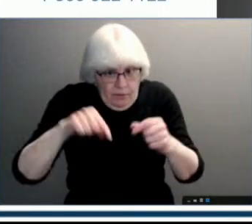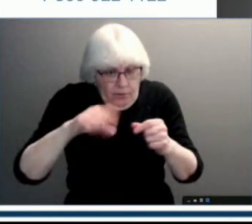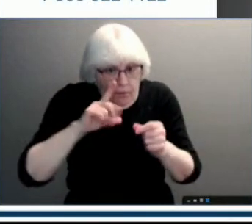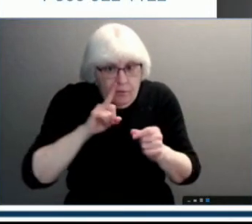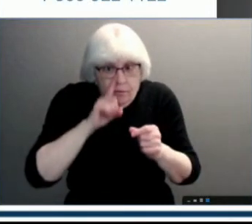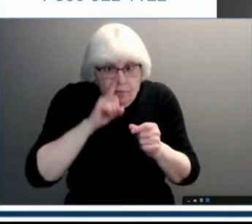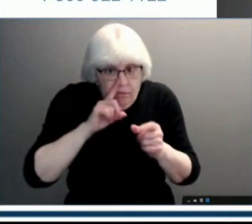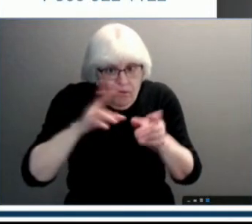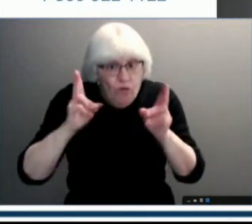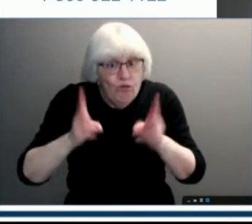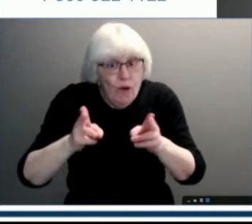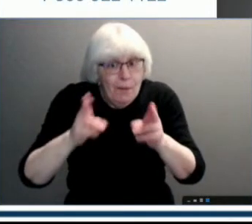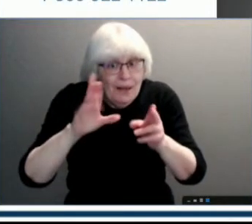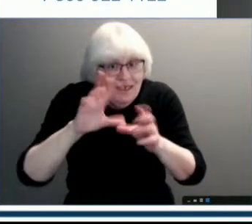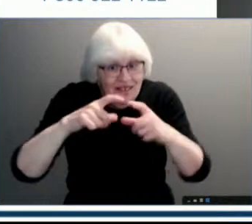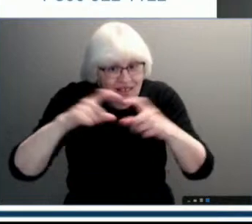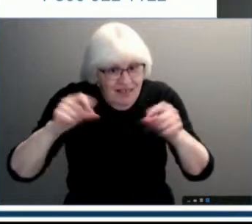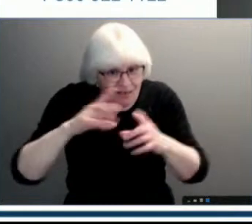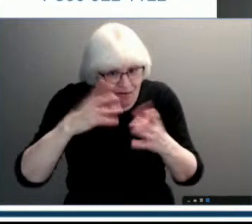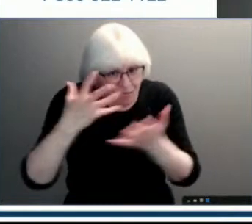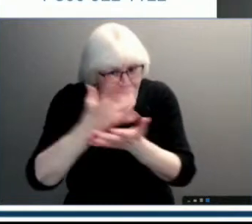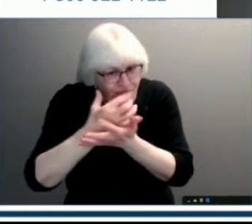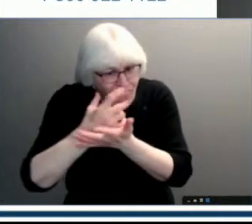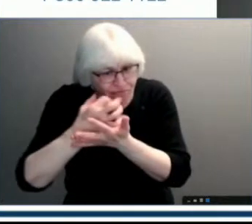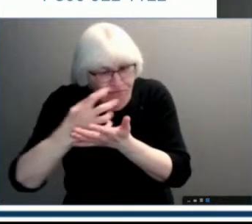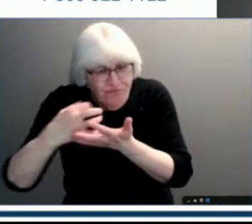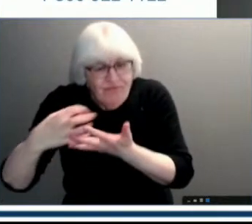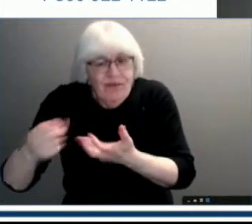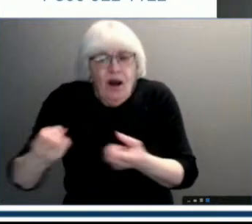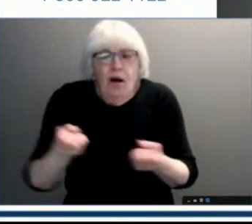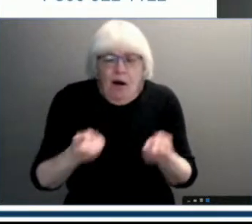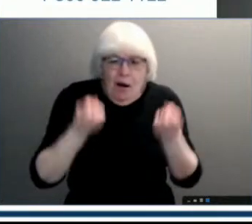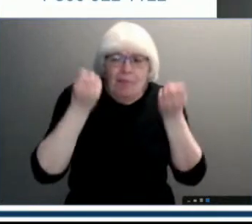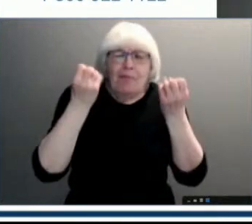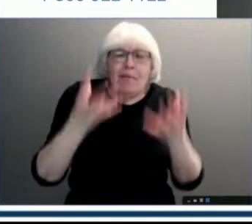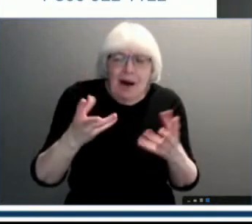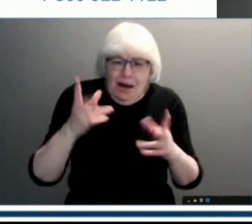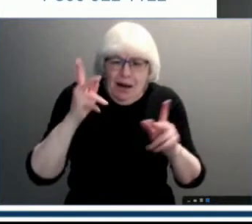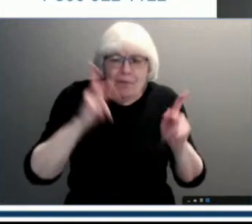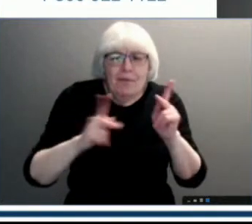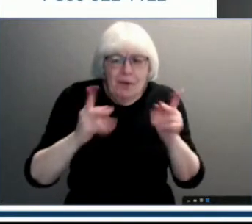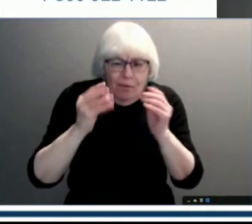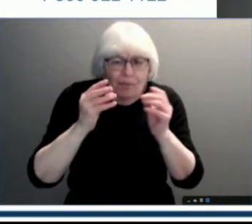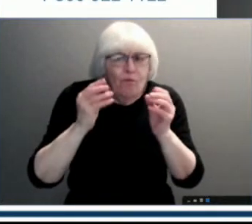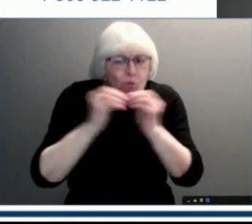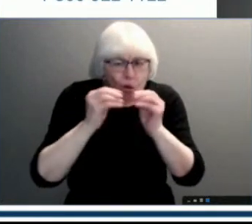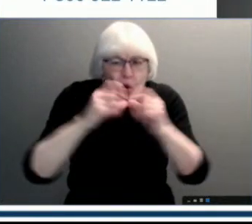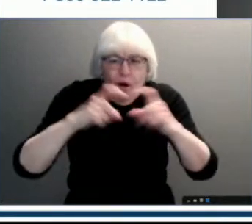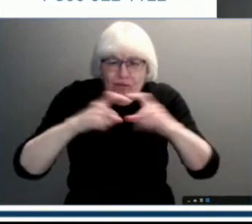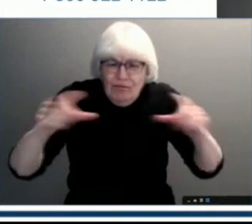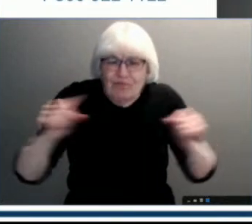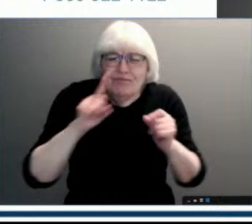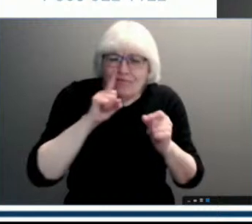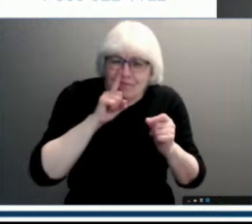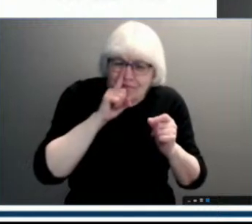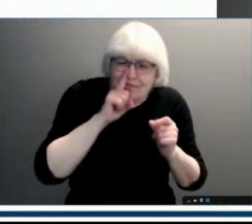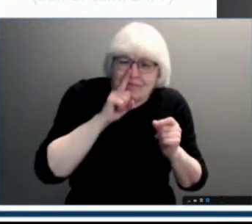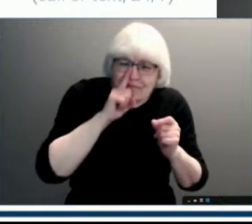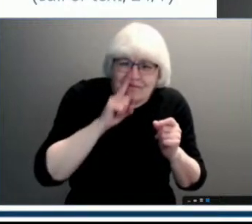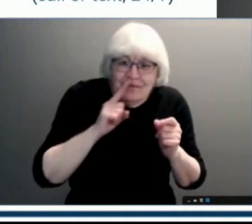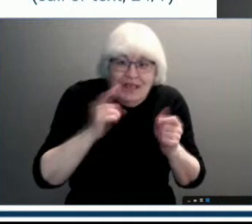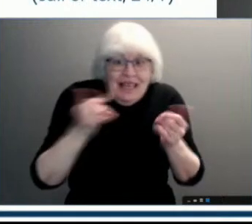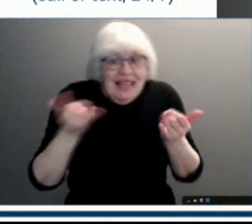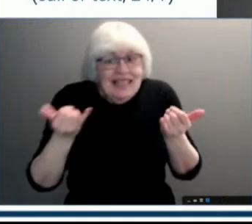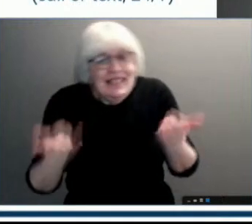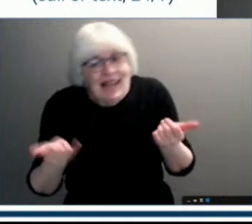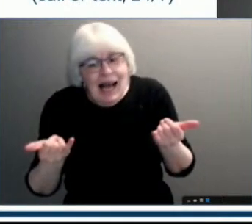ordered a large number more, but we have to recognize it's a finite resource. And so we're at a point where right now we've had